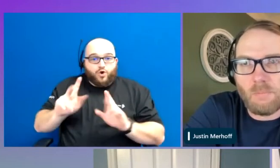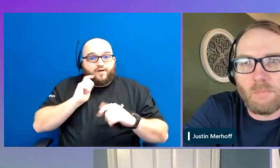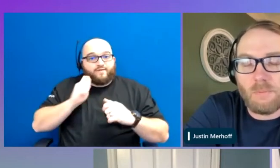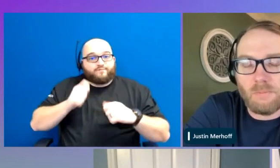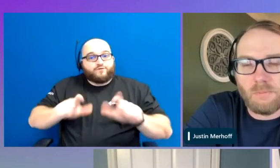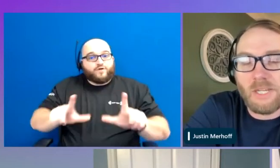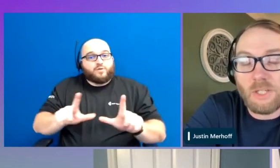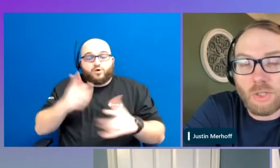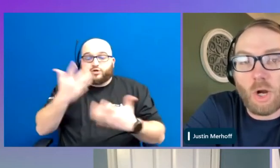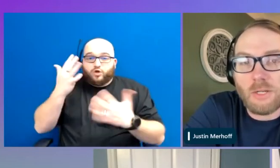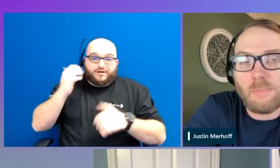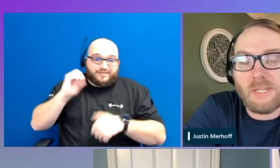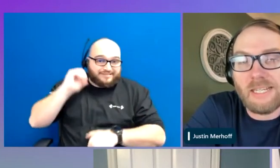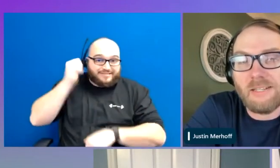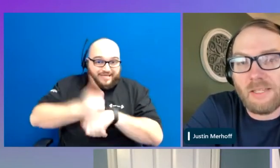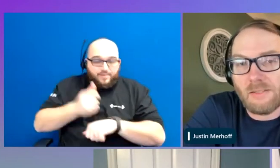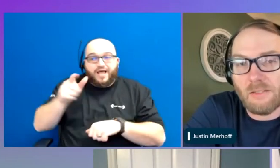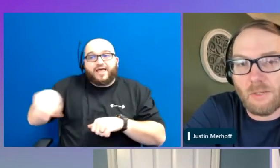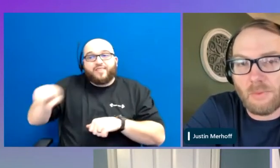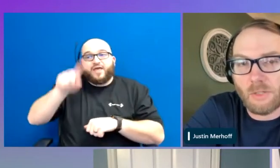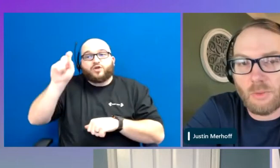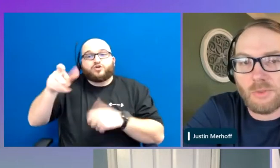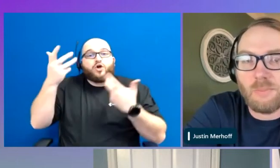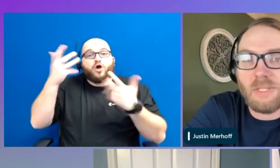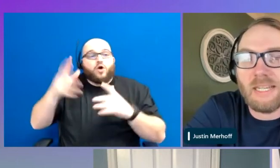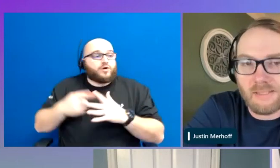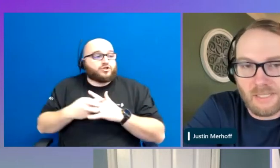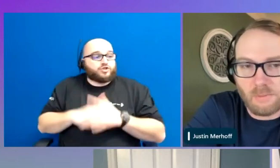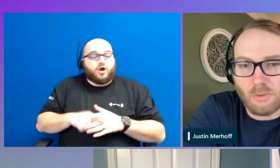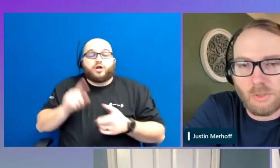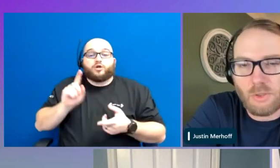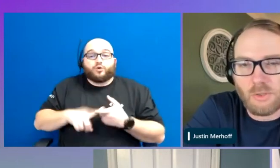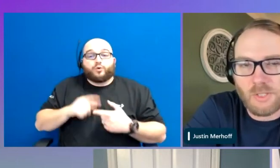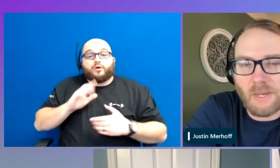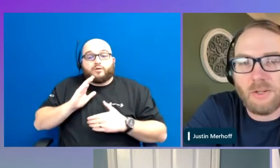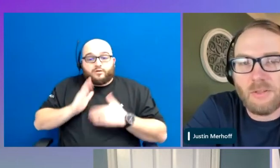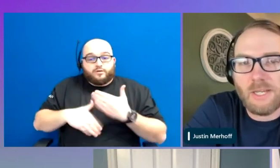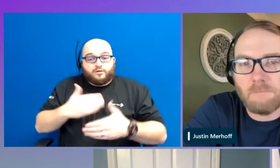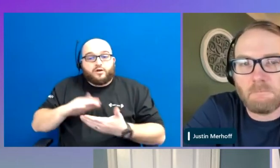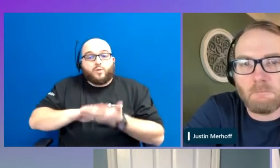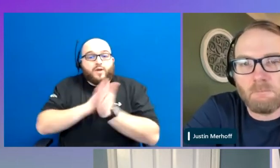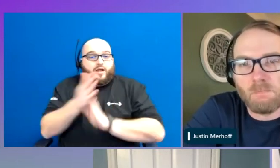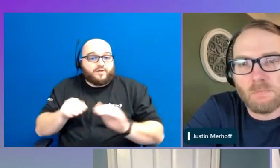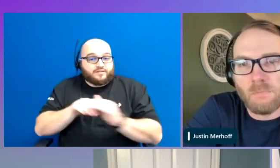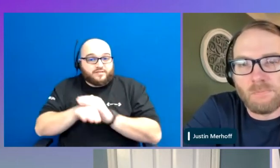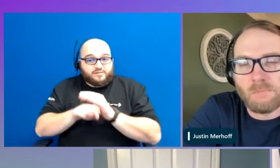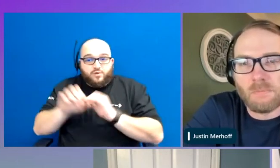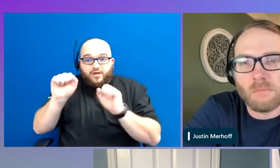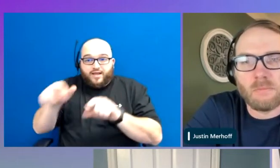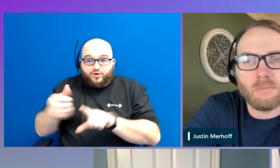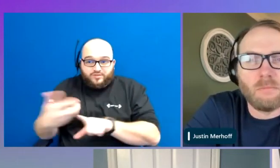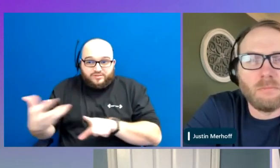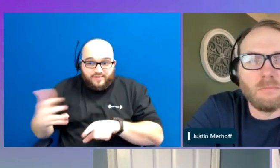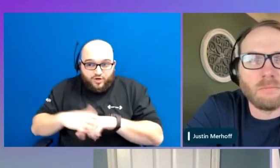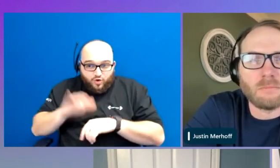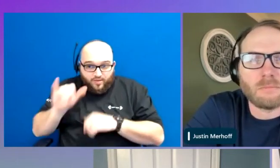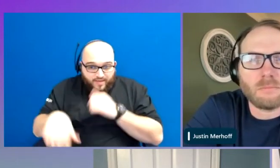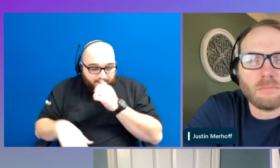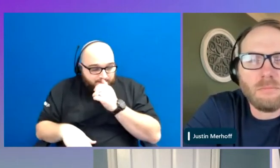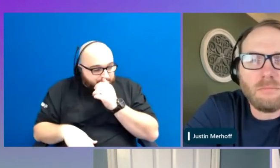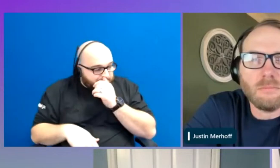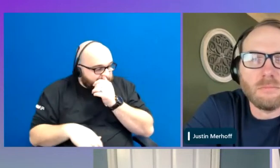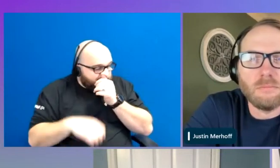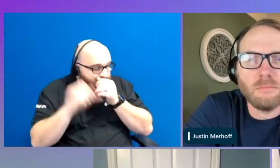that they should already be getting their tools to be accessible. Could you expand on that? Yeah, I mean, we